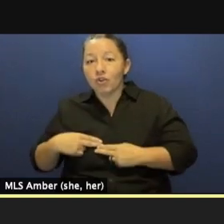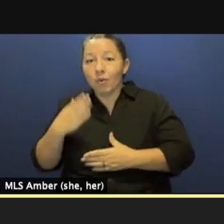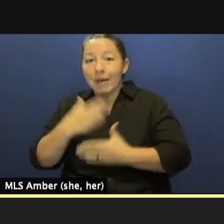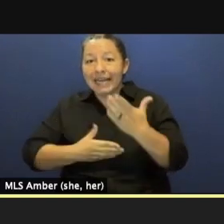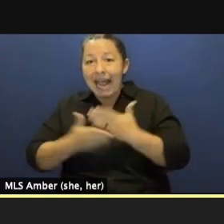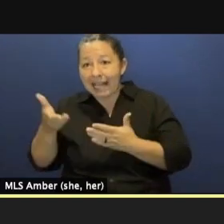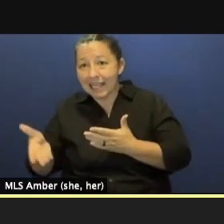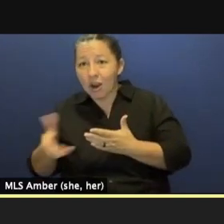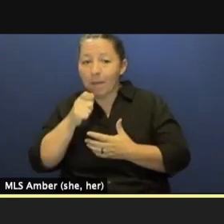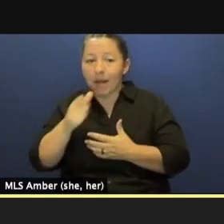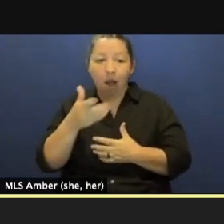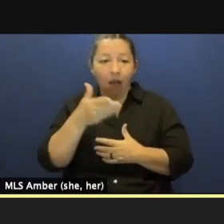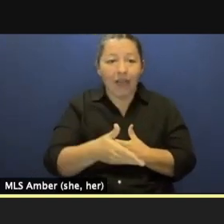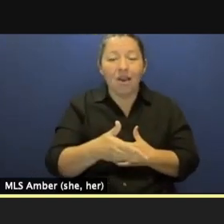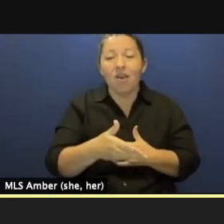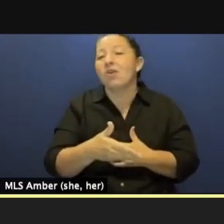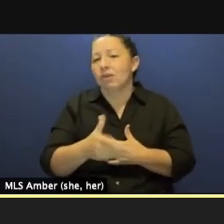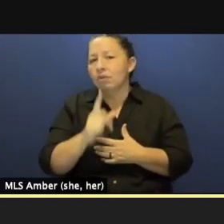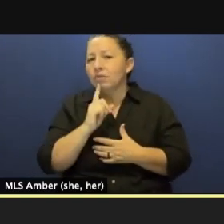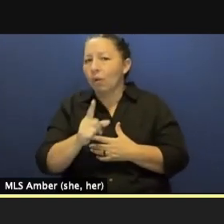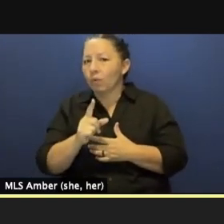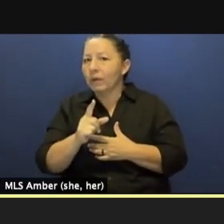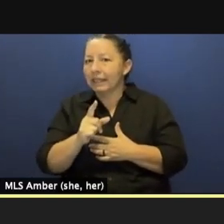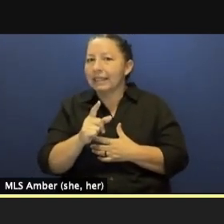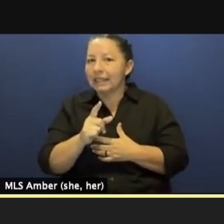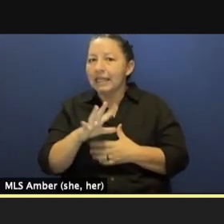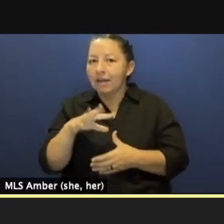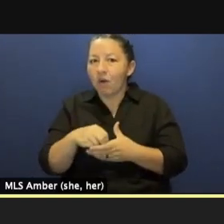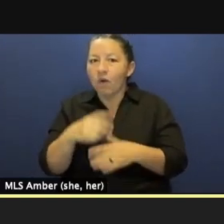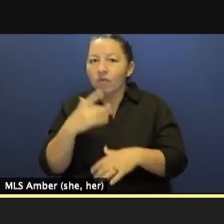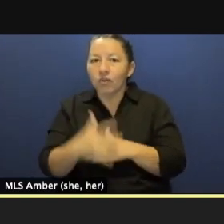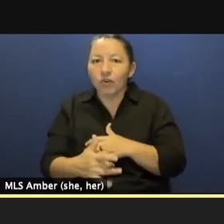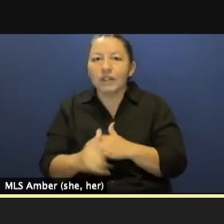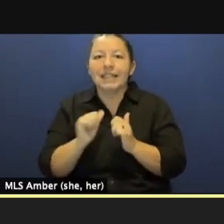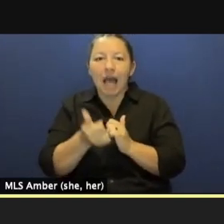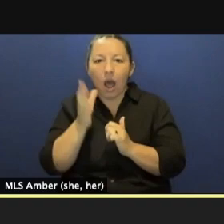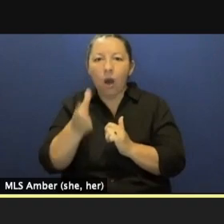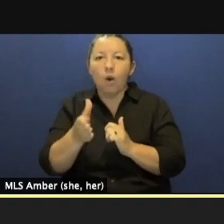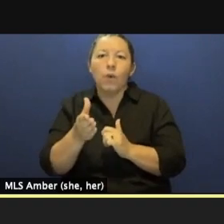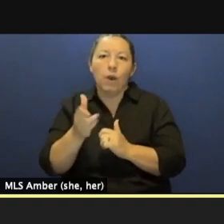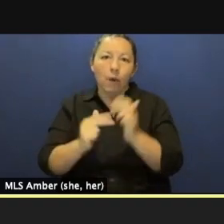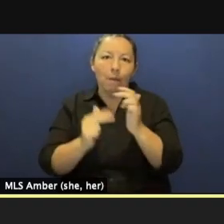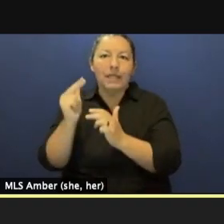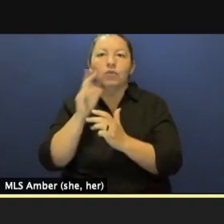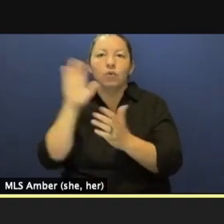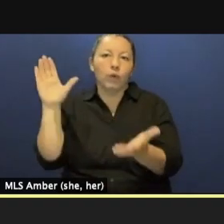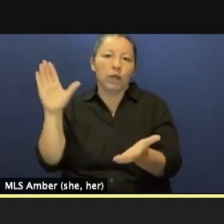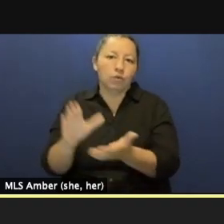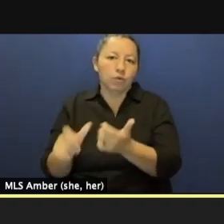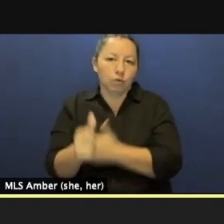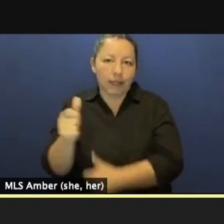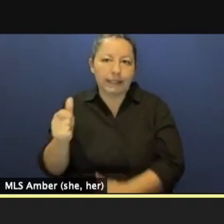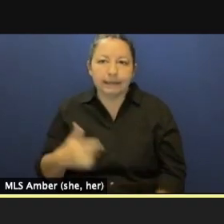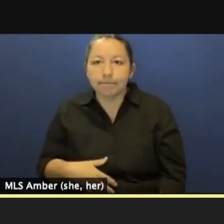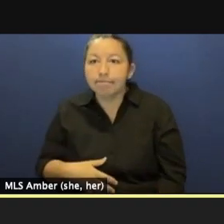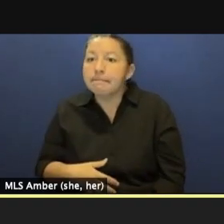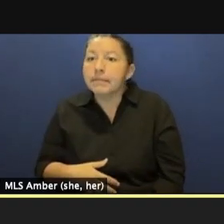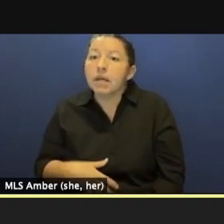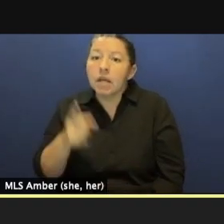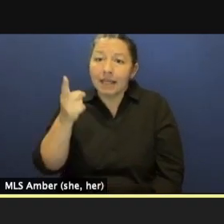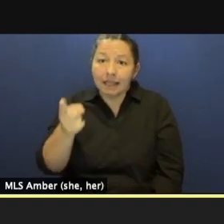serious very early in the flow on how we're going to build this to reduce risk later. This is